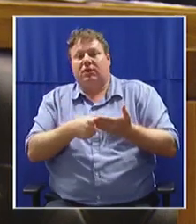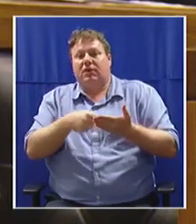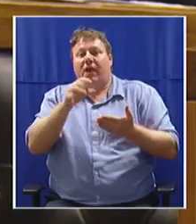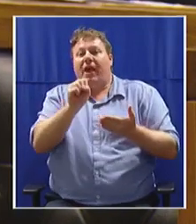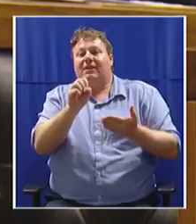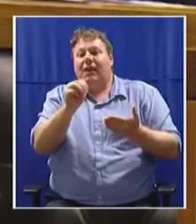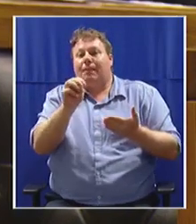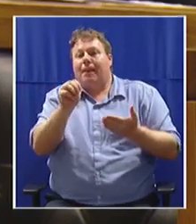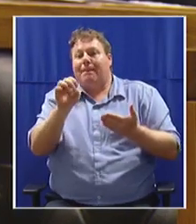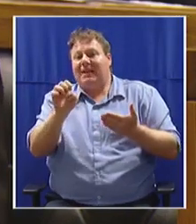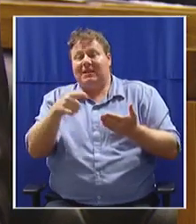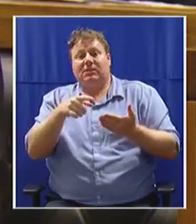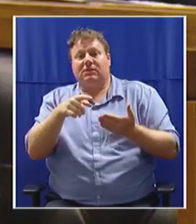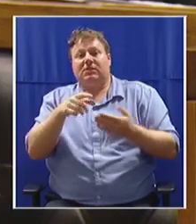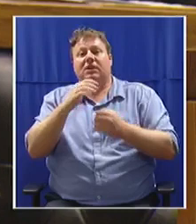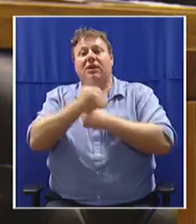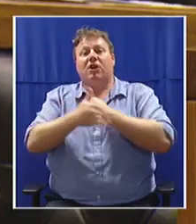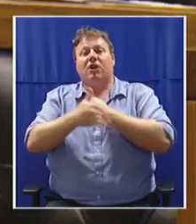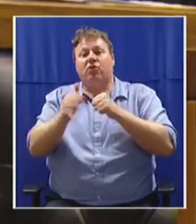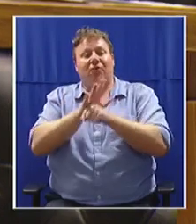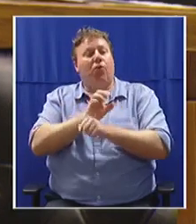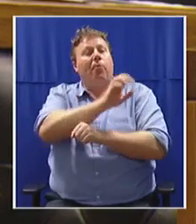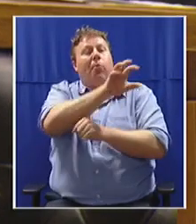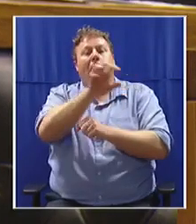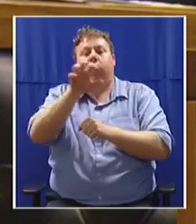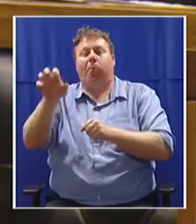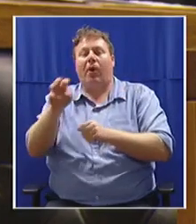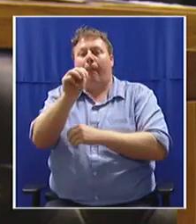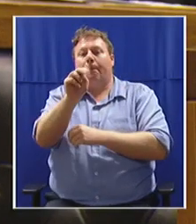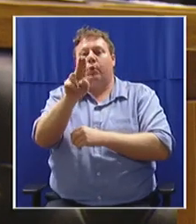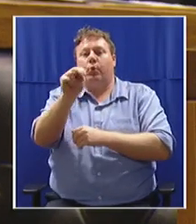country in each and every municipality,